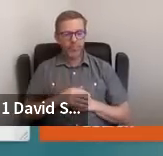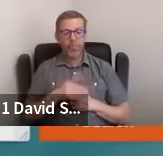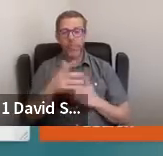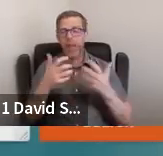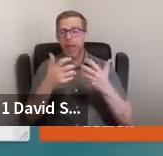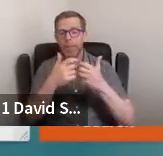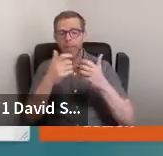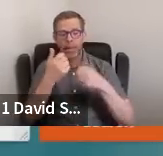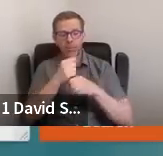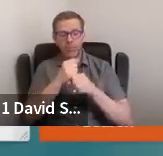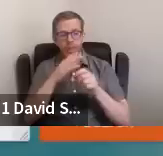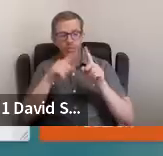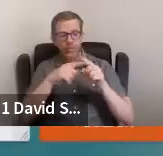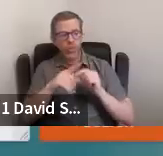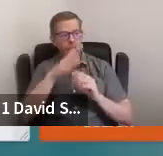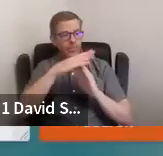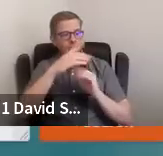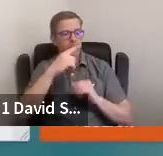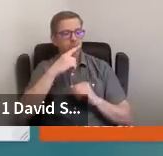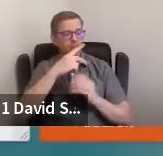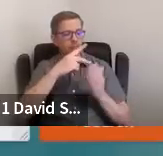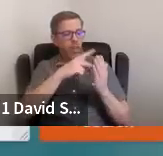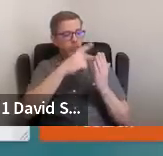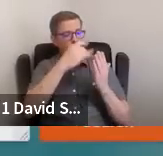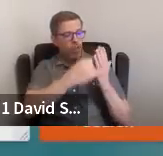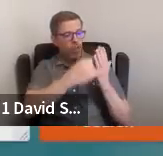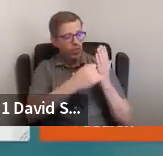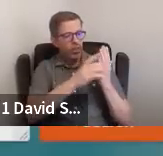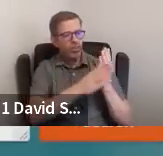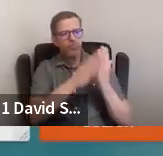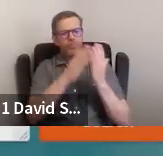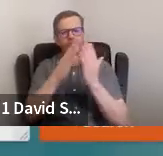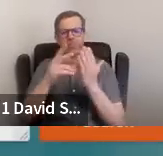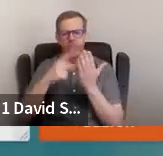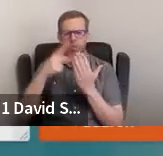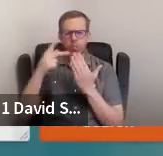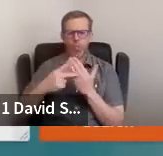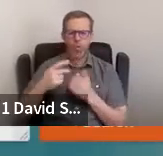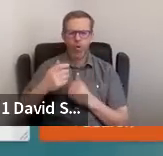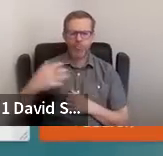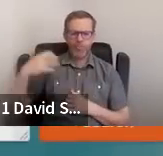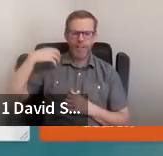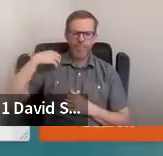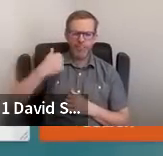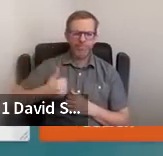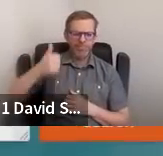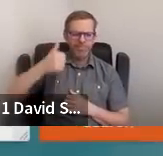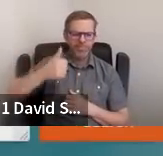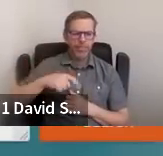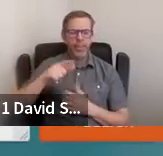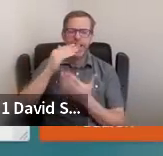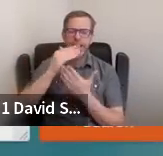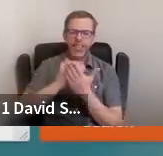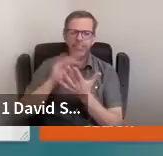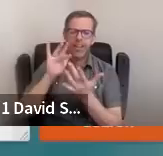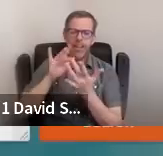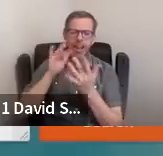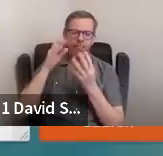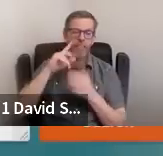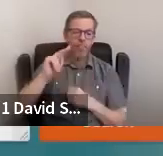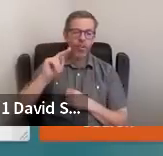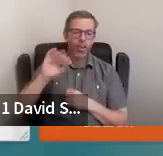screen, you can even move between a projects tab to a program officials tab to get a list and contact information for